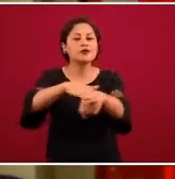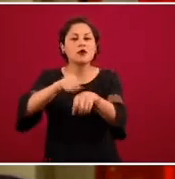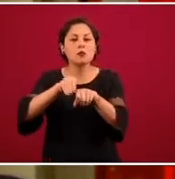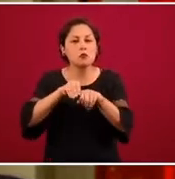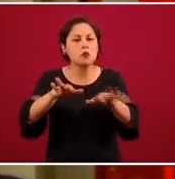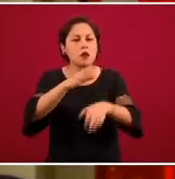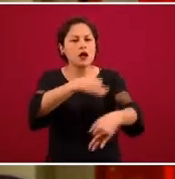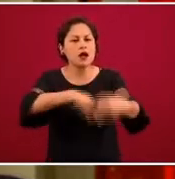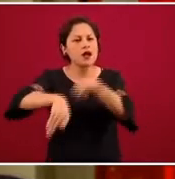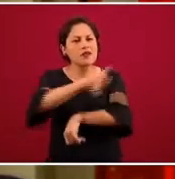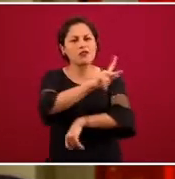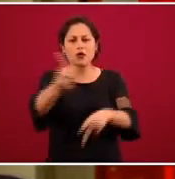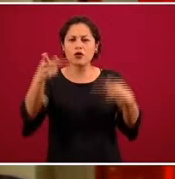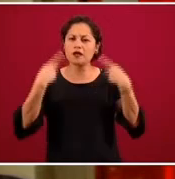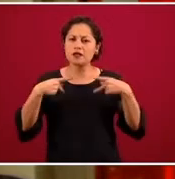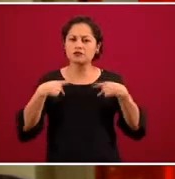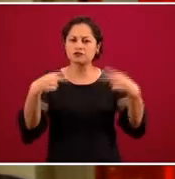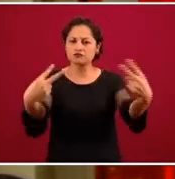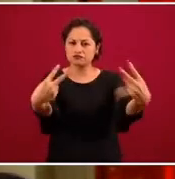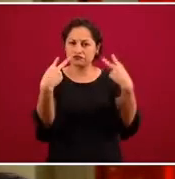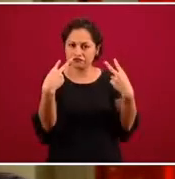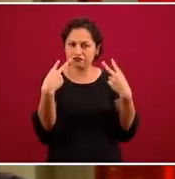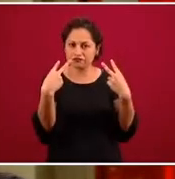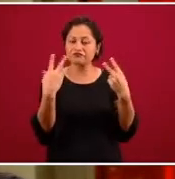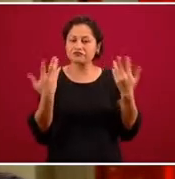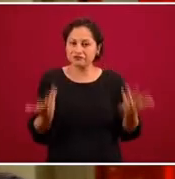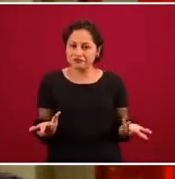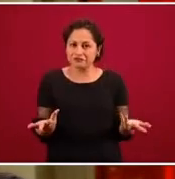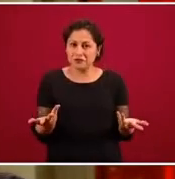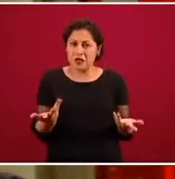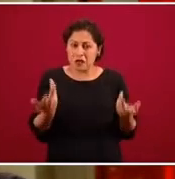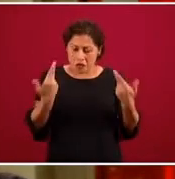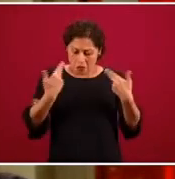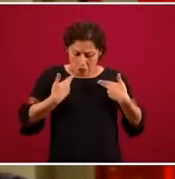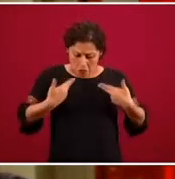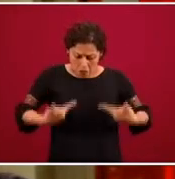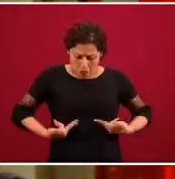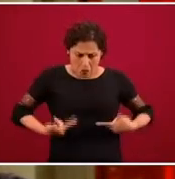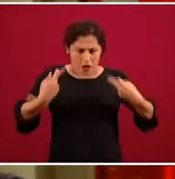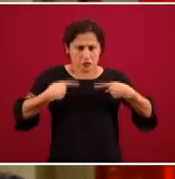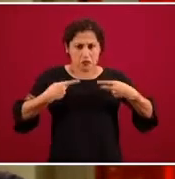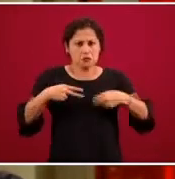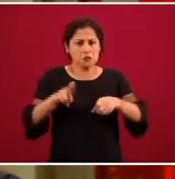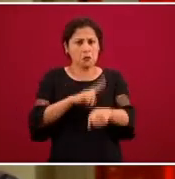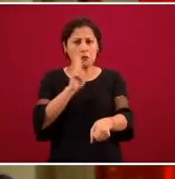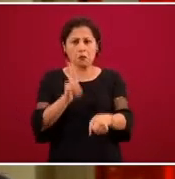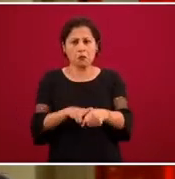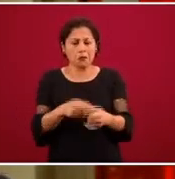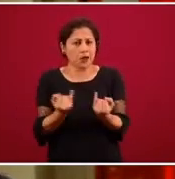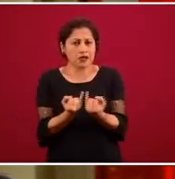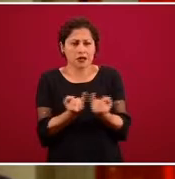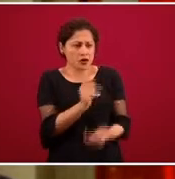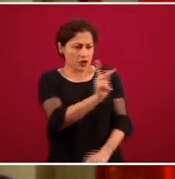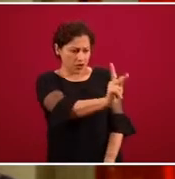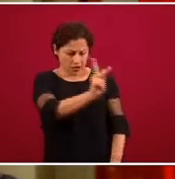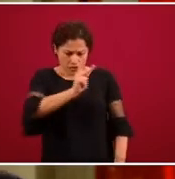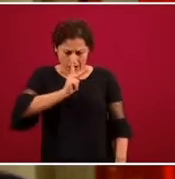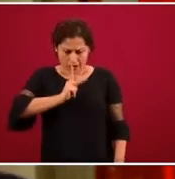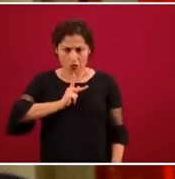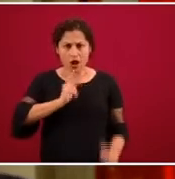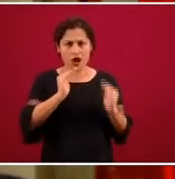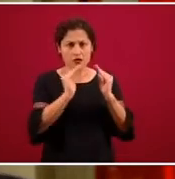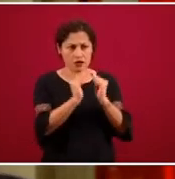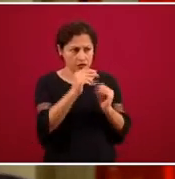people who, like me, just the average Joe and Jane, you live at home, you have your family, your